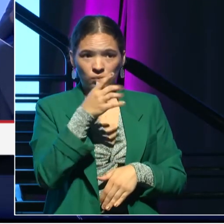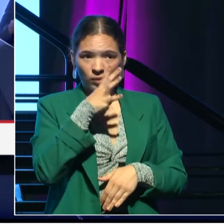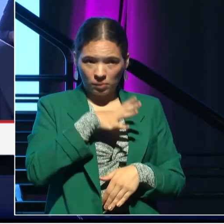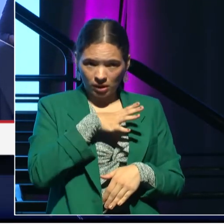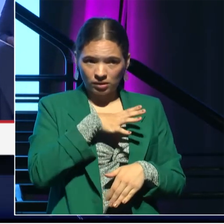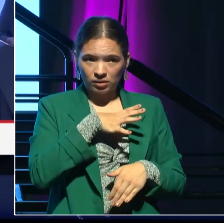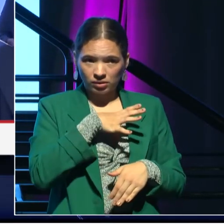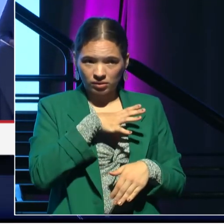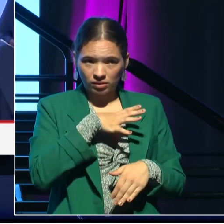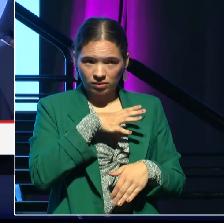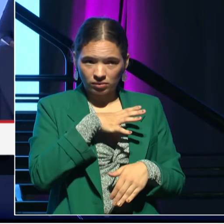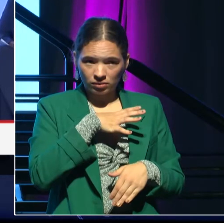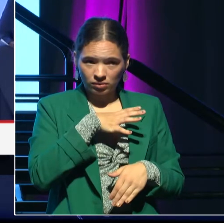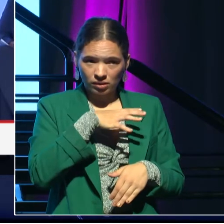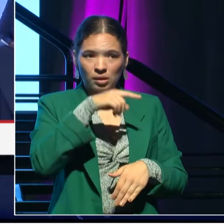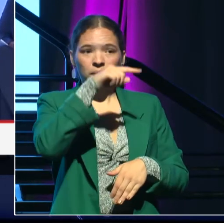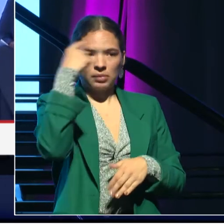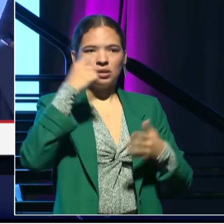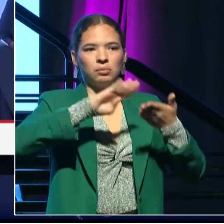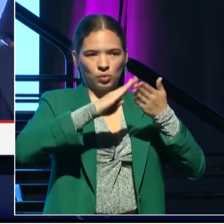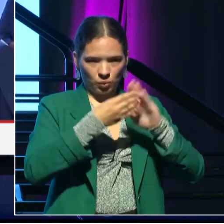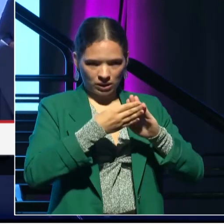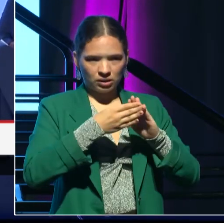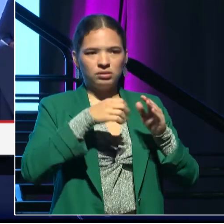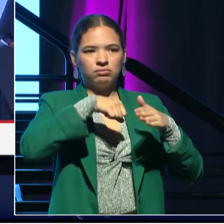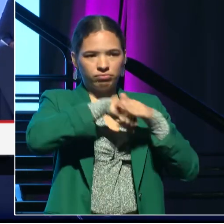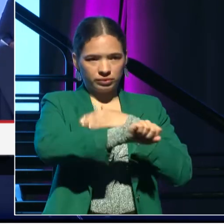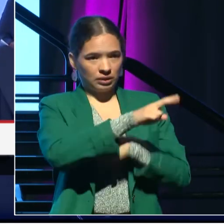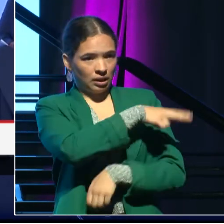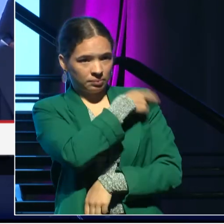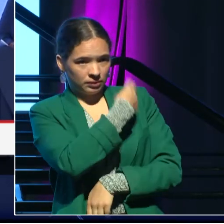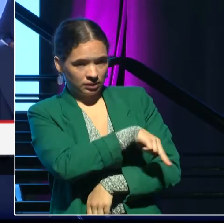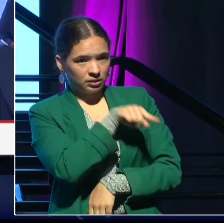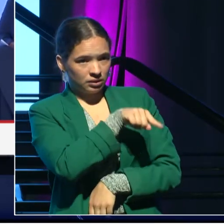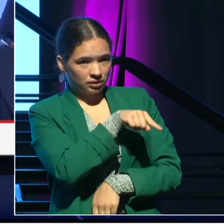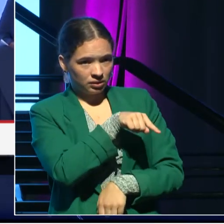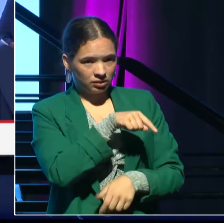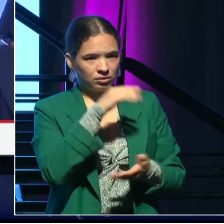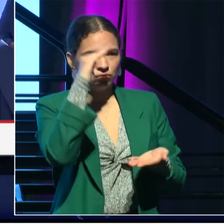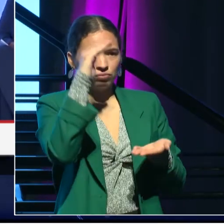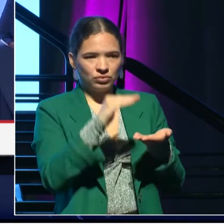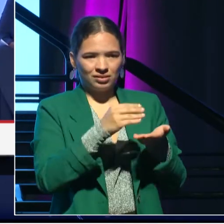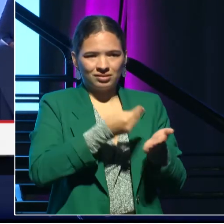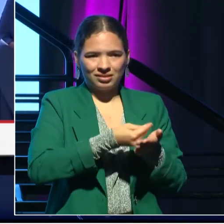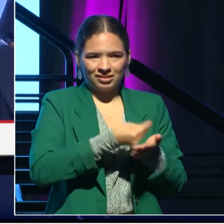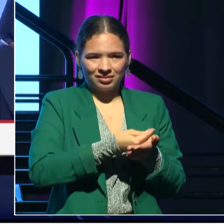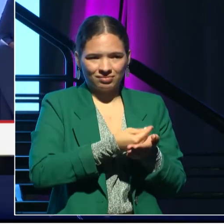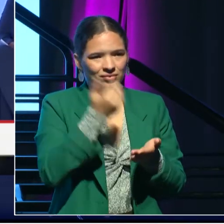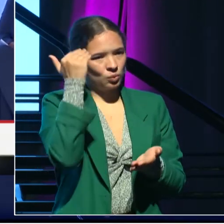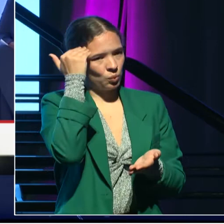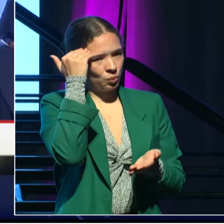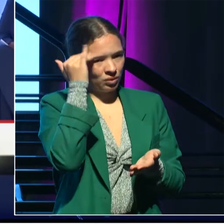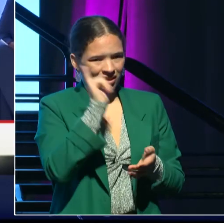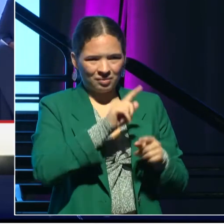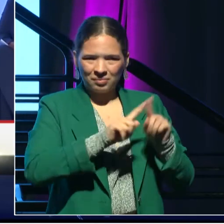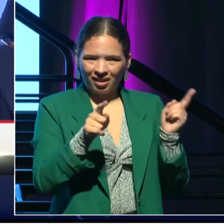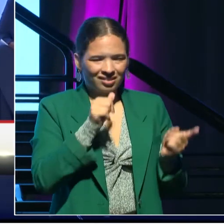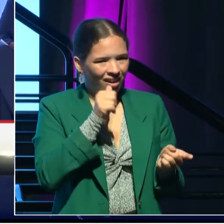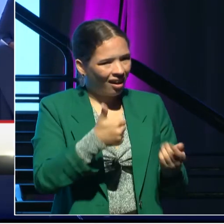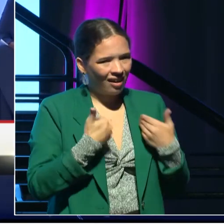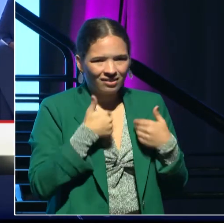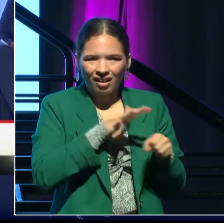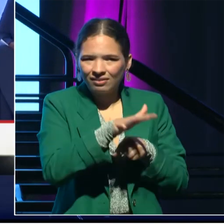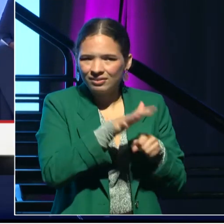black communities and neighborhoods and hospitals have lower investment. They're less likely to have access to the resources. They're less likely to have